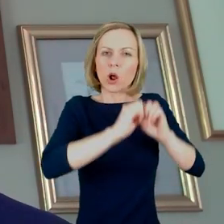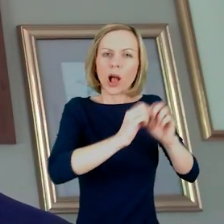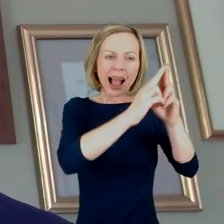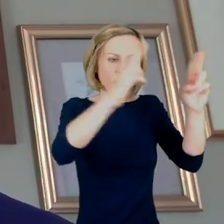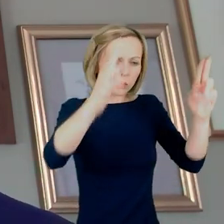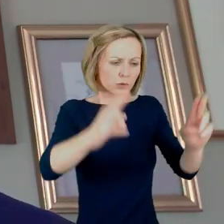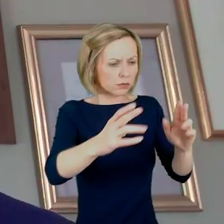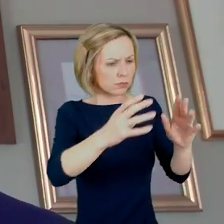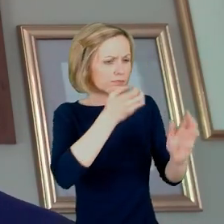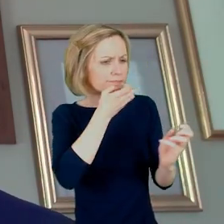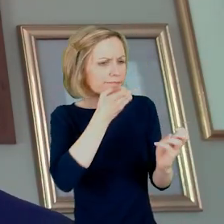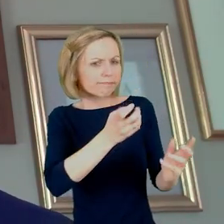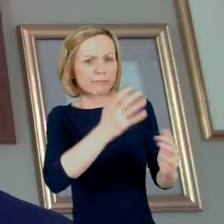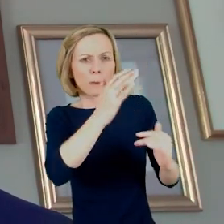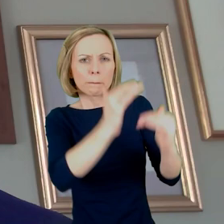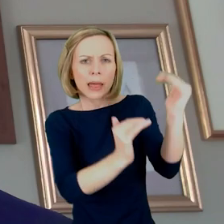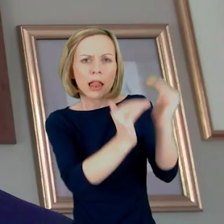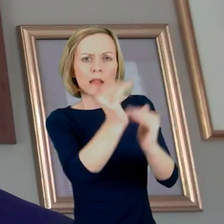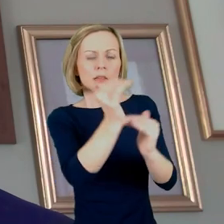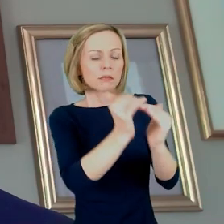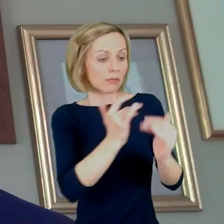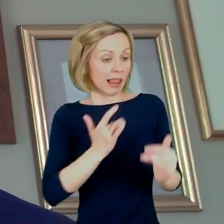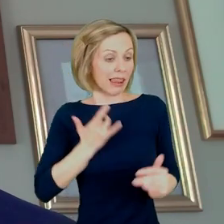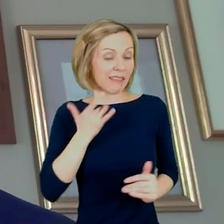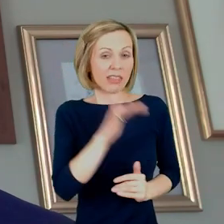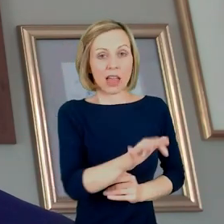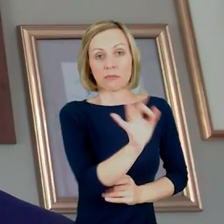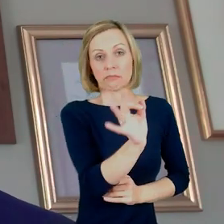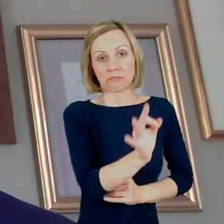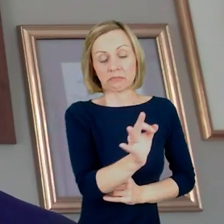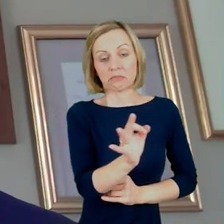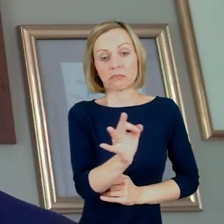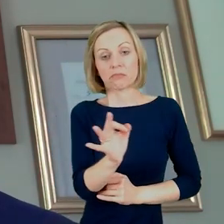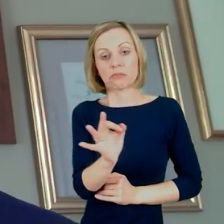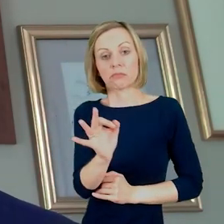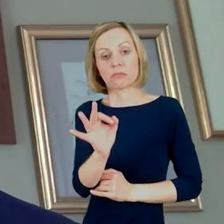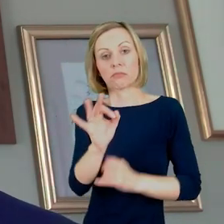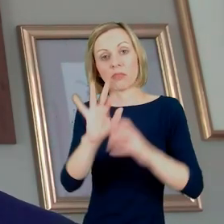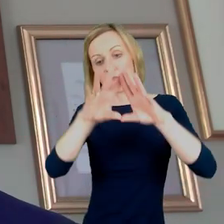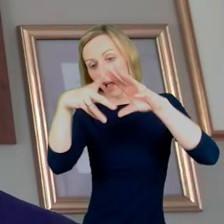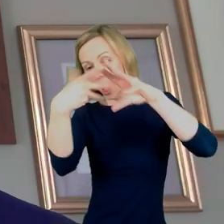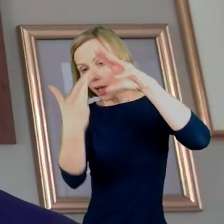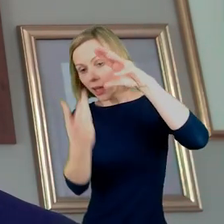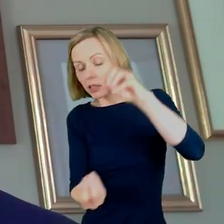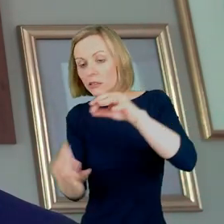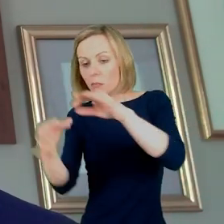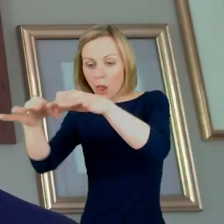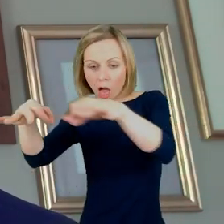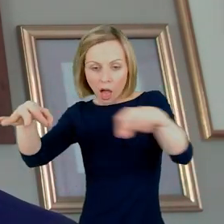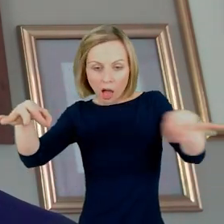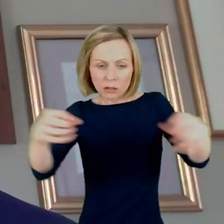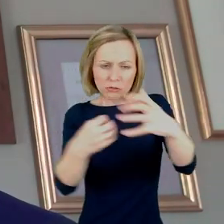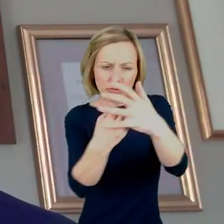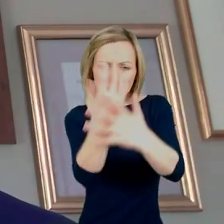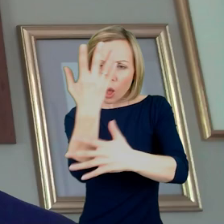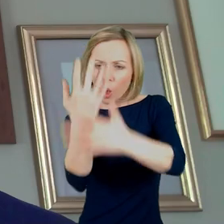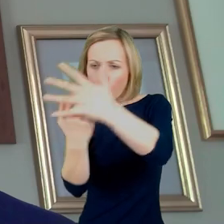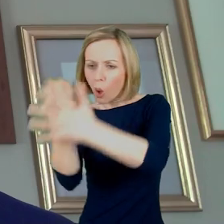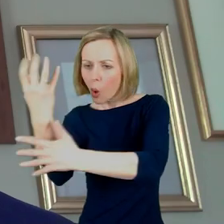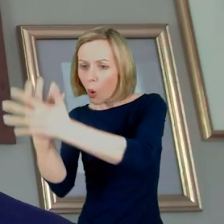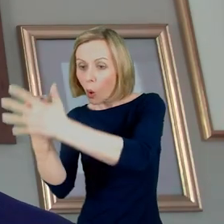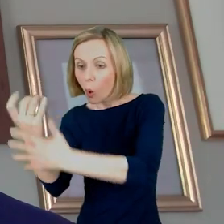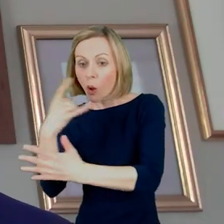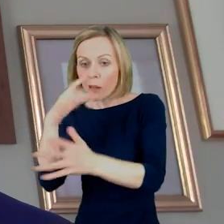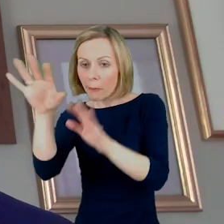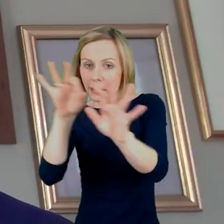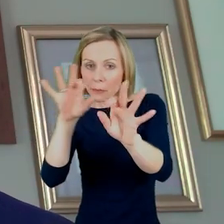them. You have planted pleasant vineyards, but you shall not drink their wine.